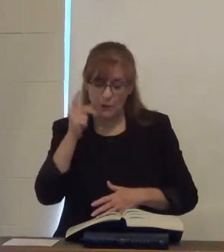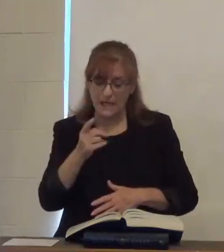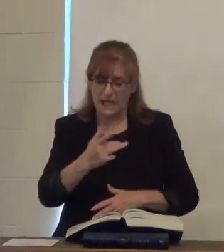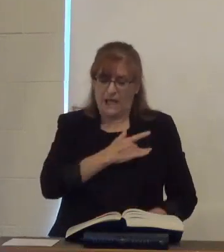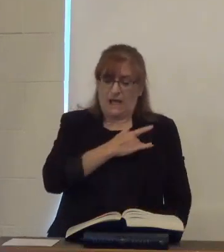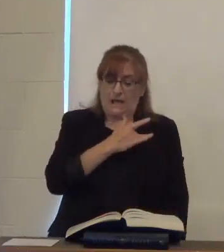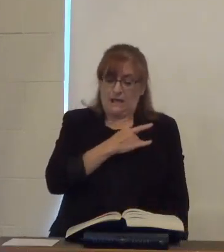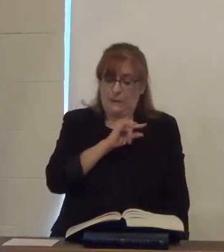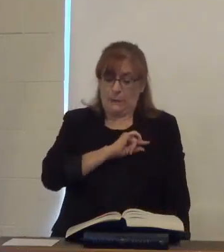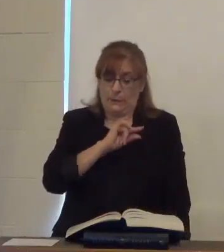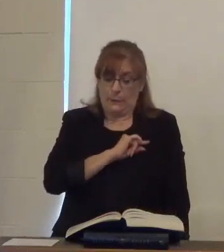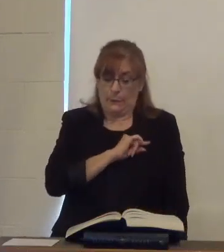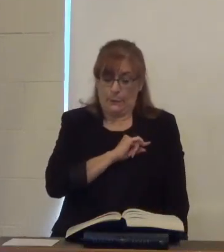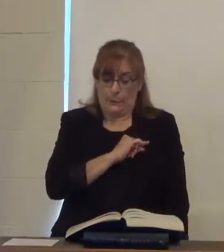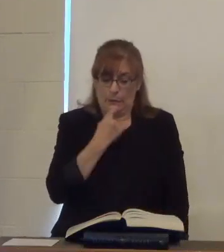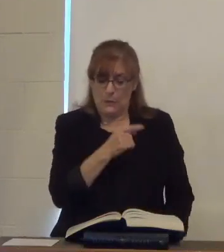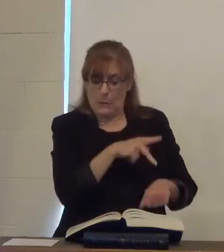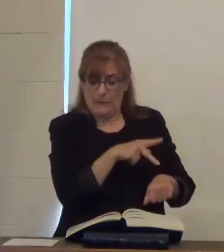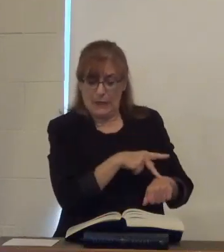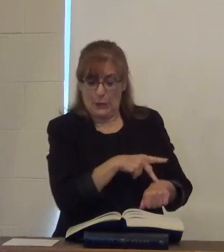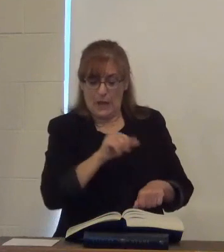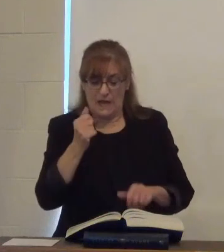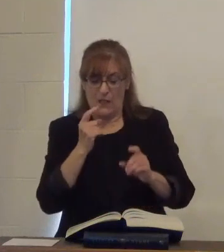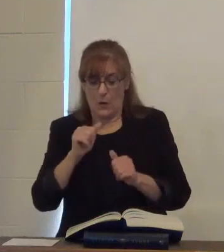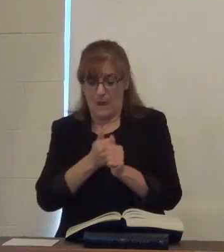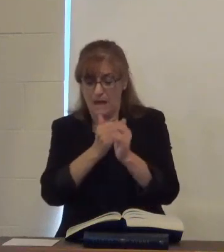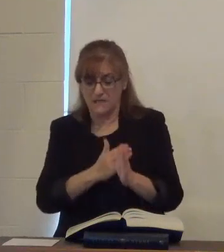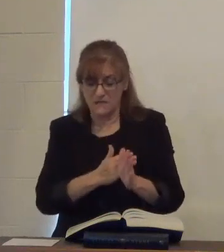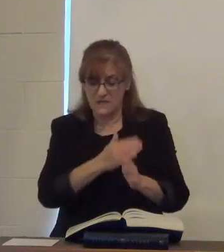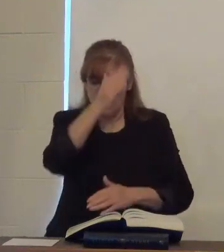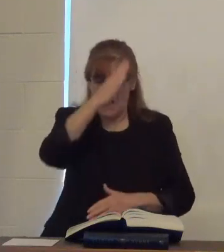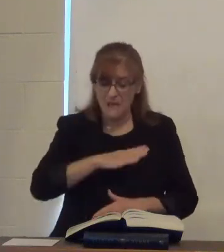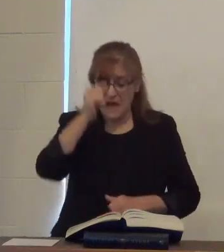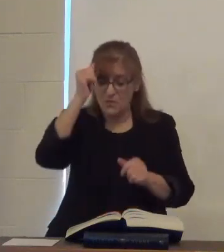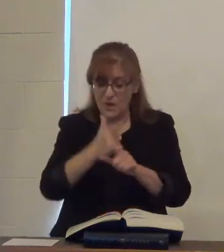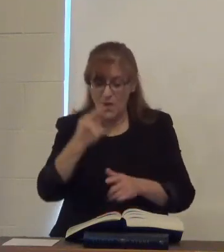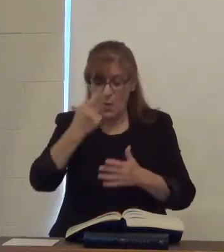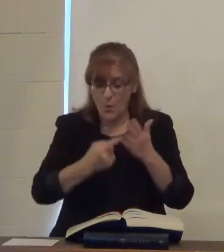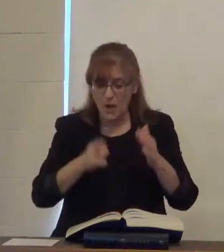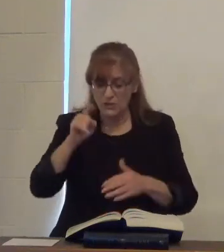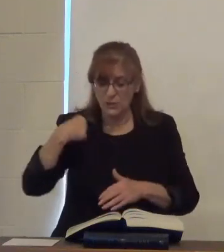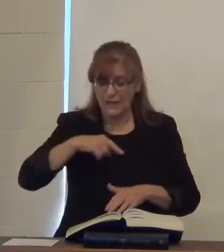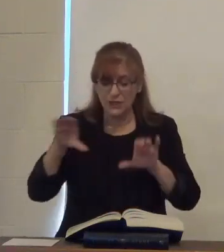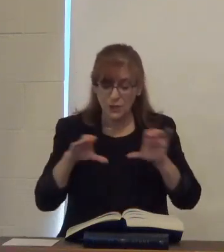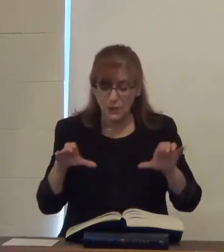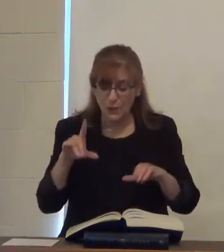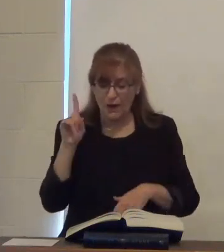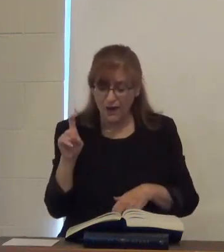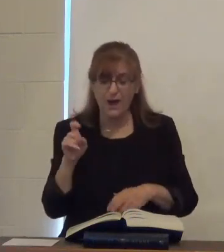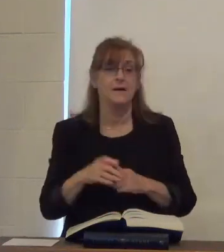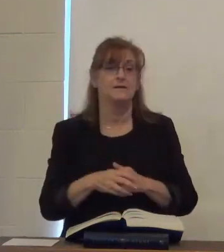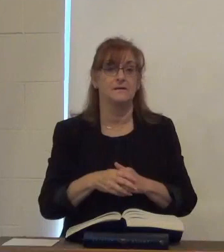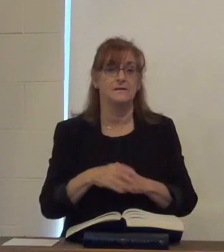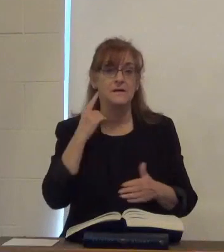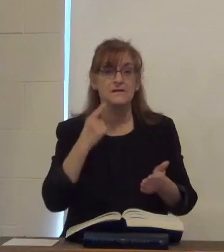their heart and said unto Peter and to the rest of the apostles, Men and brethren, what shall we do?